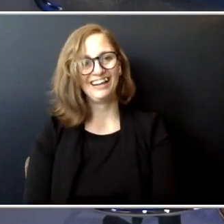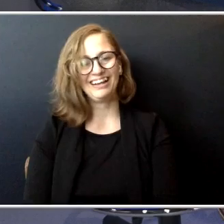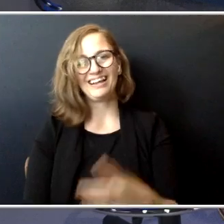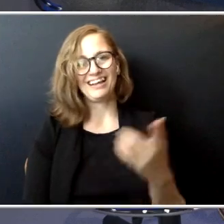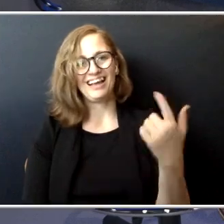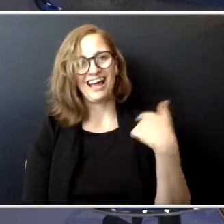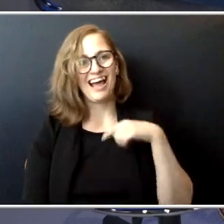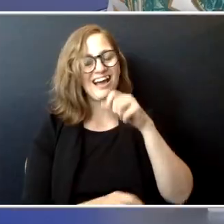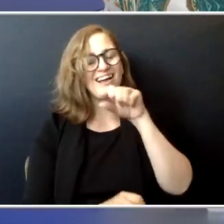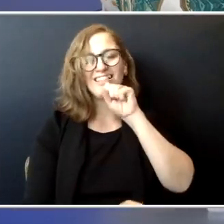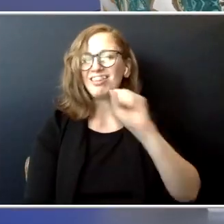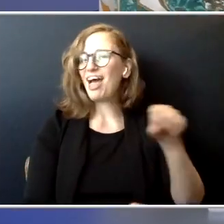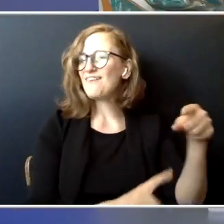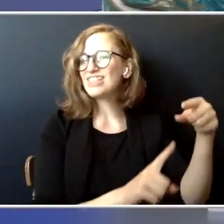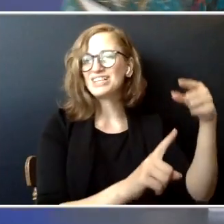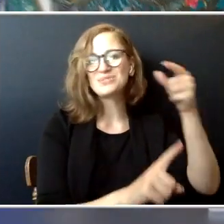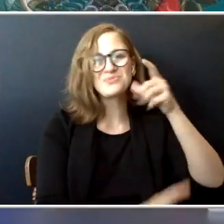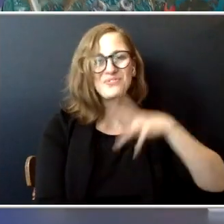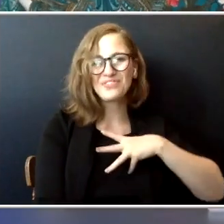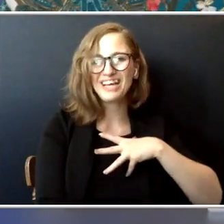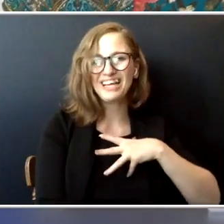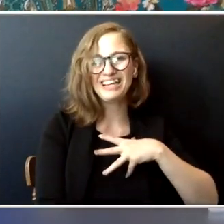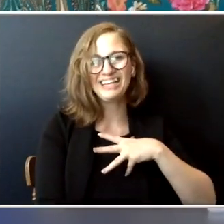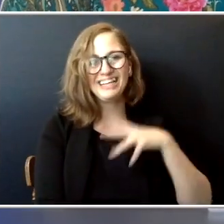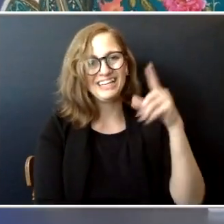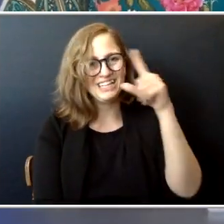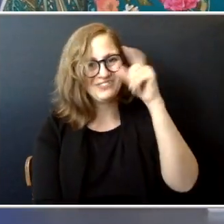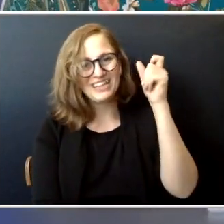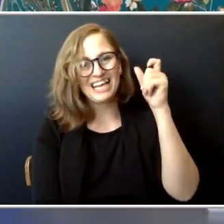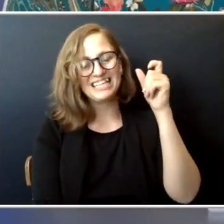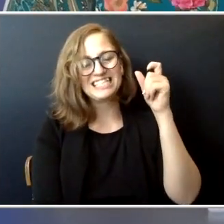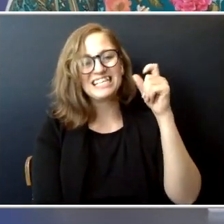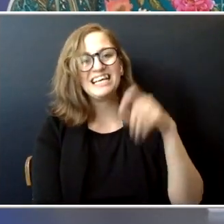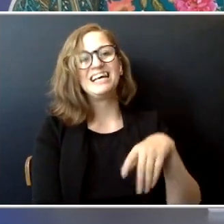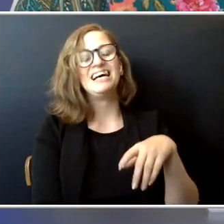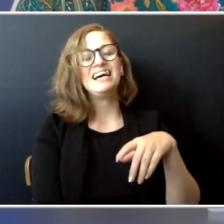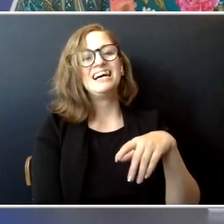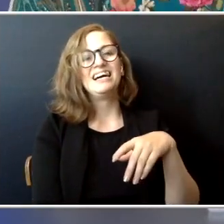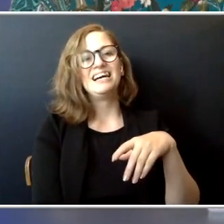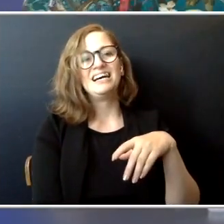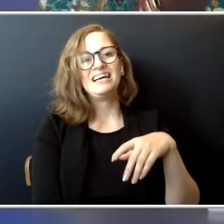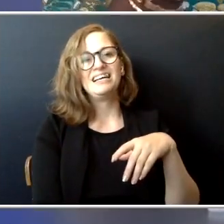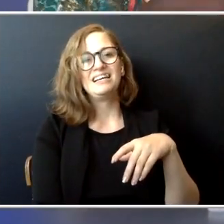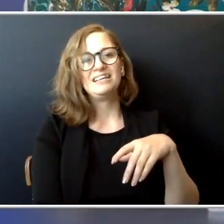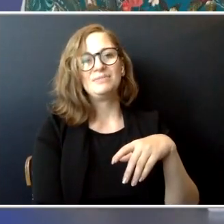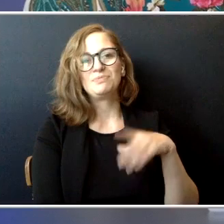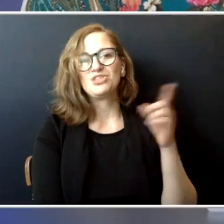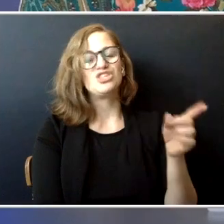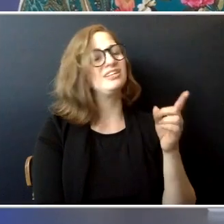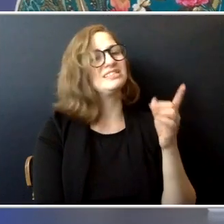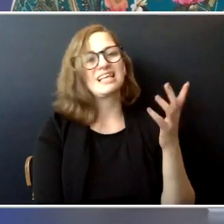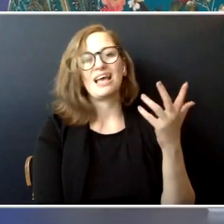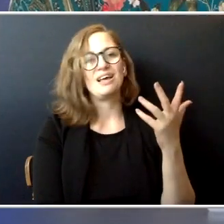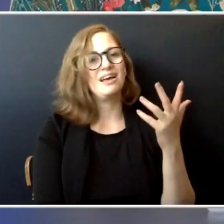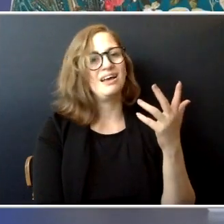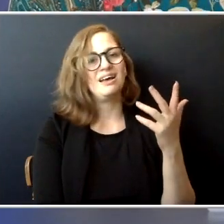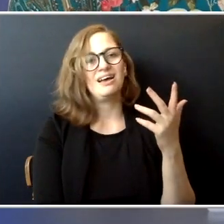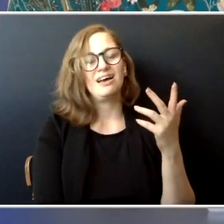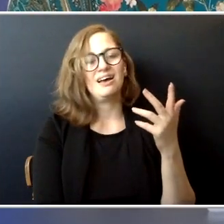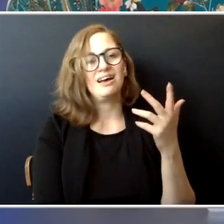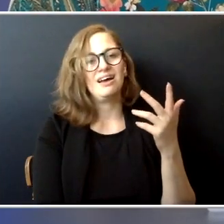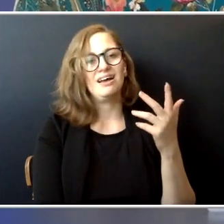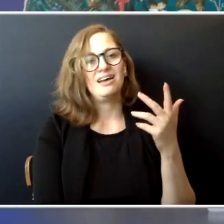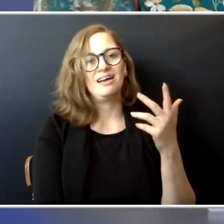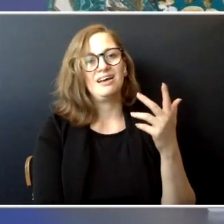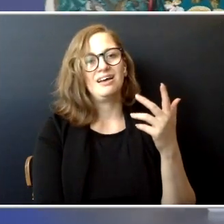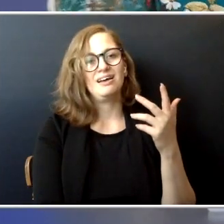woman because, you know, she's being very understated, and